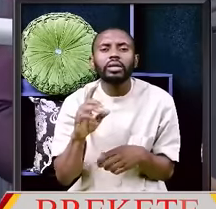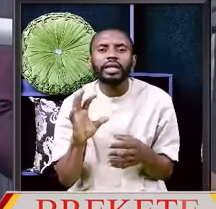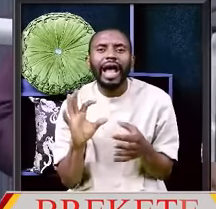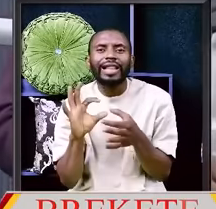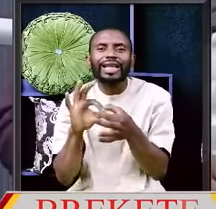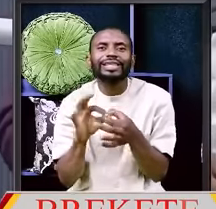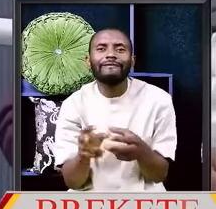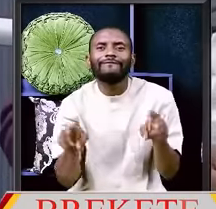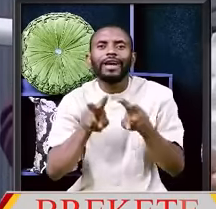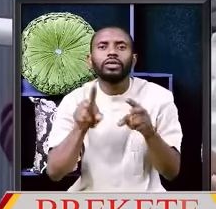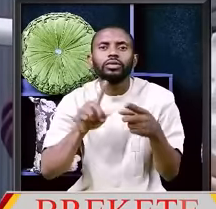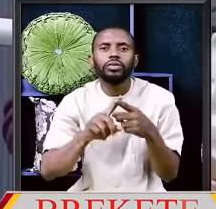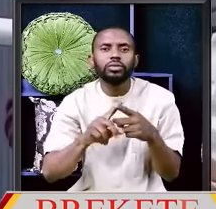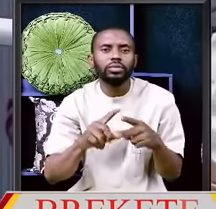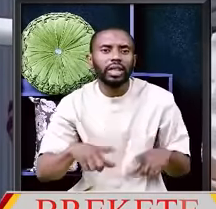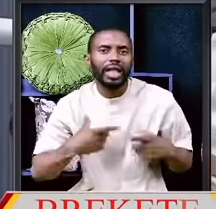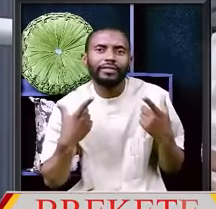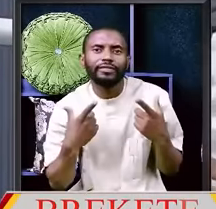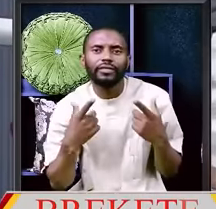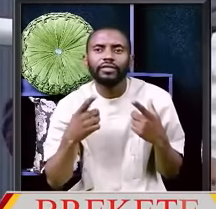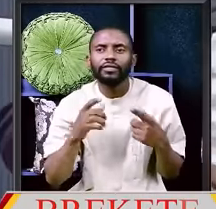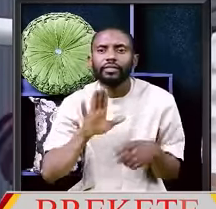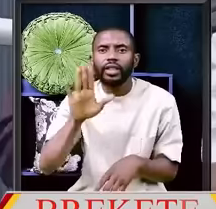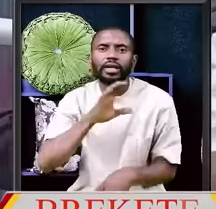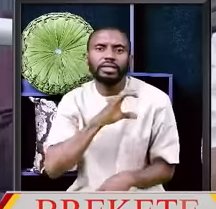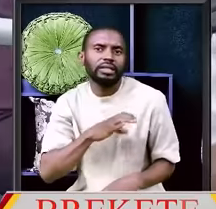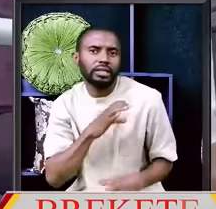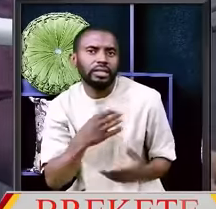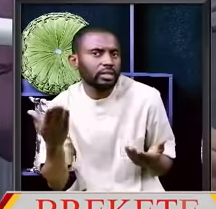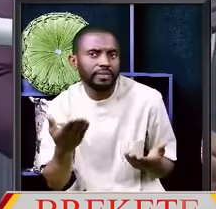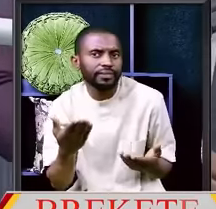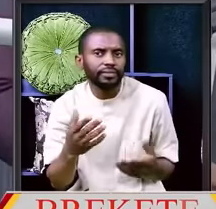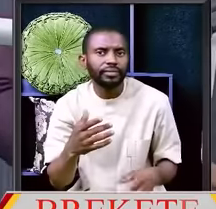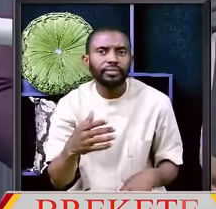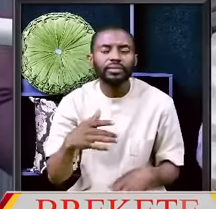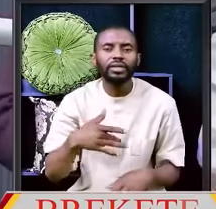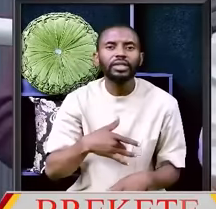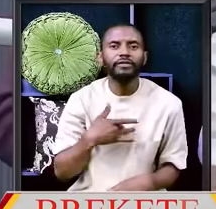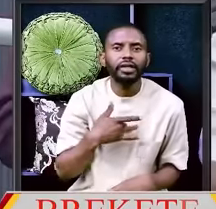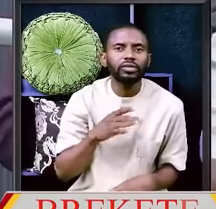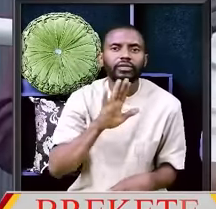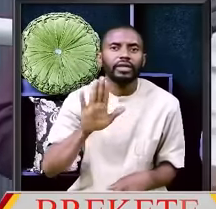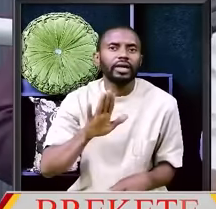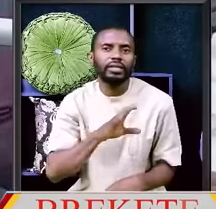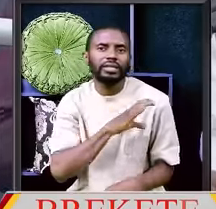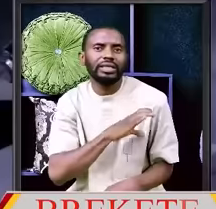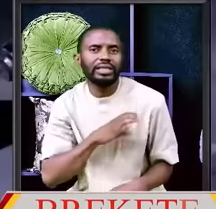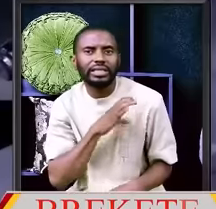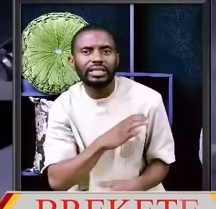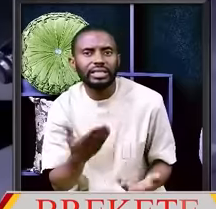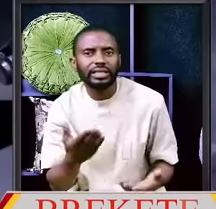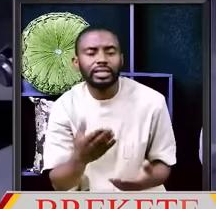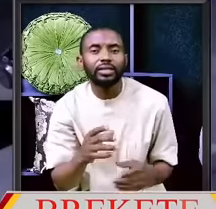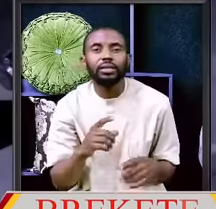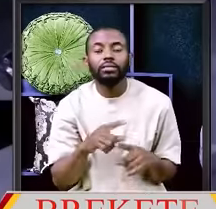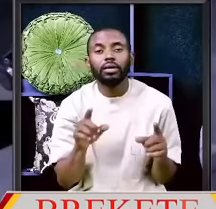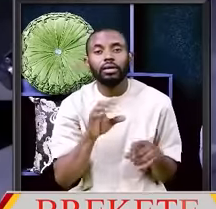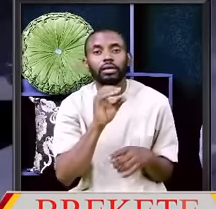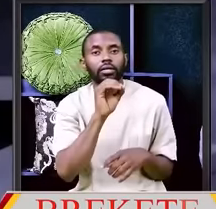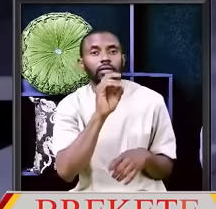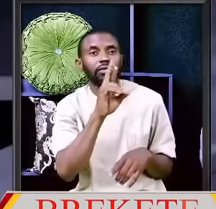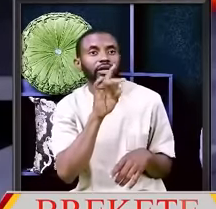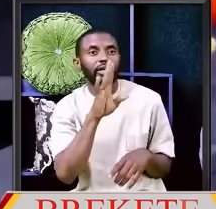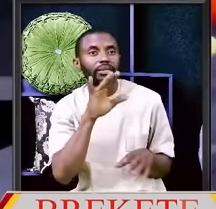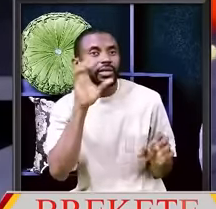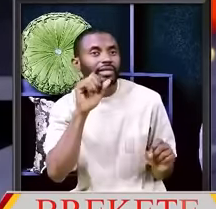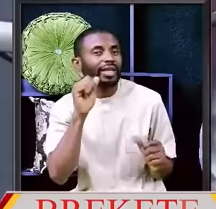attach value to the lives of their citizens, the feelings of their citizens. But ordinary president, every day here,